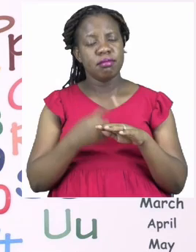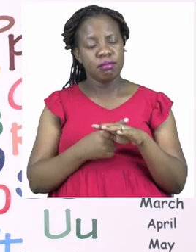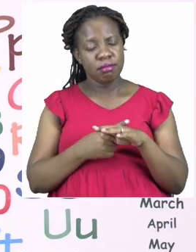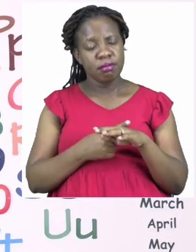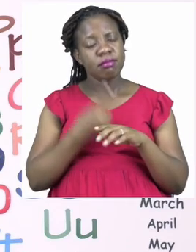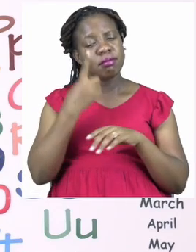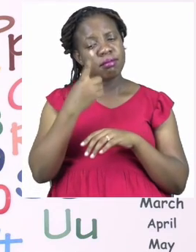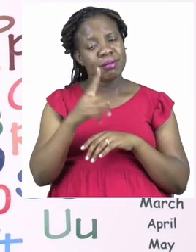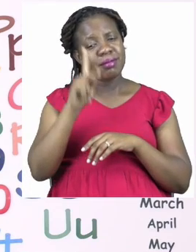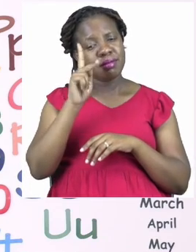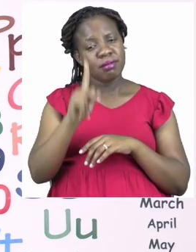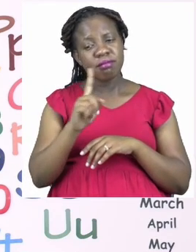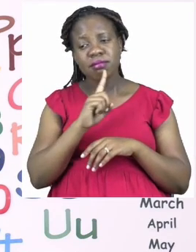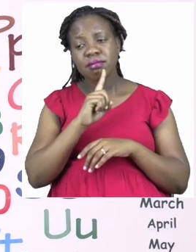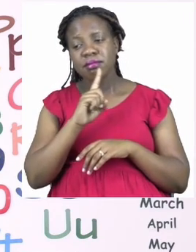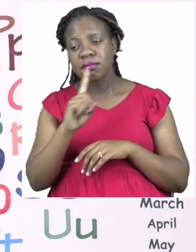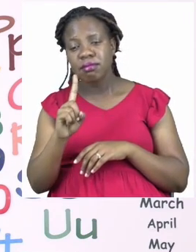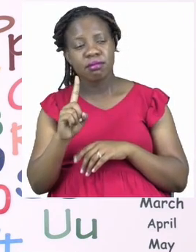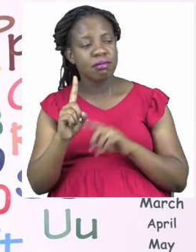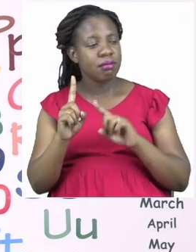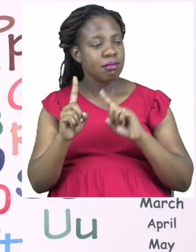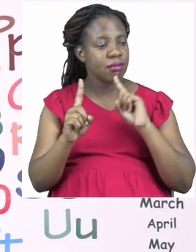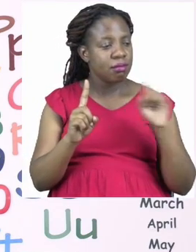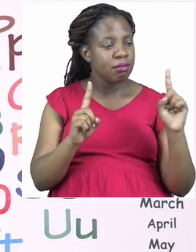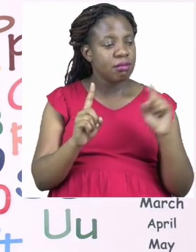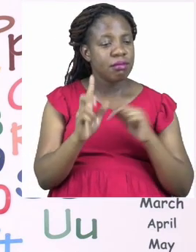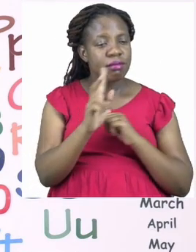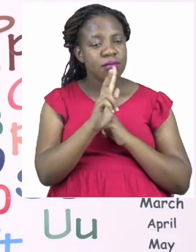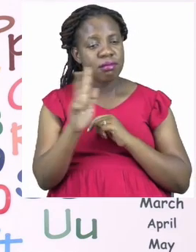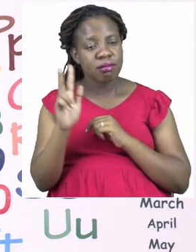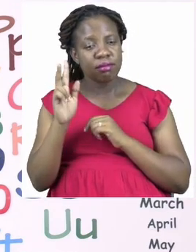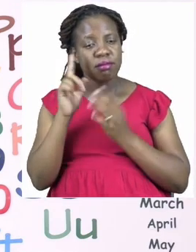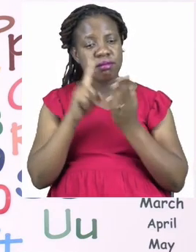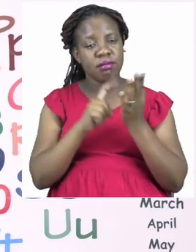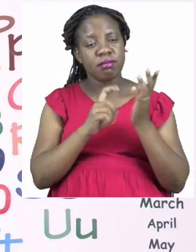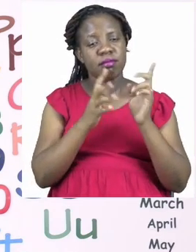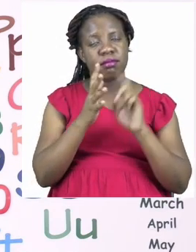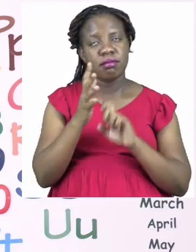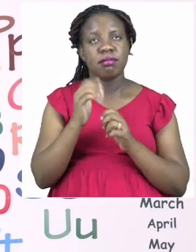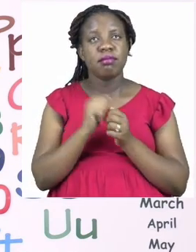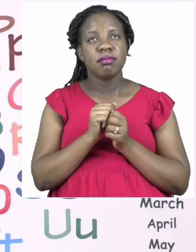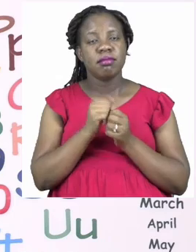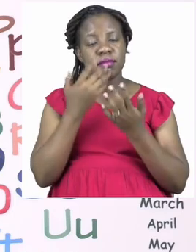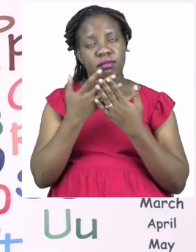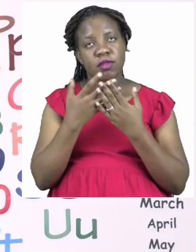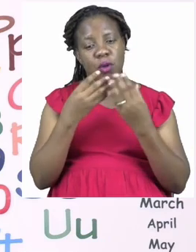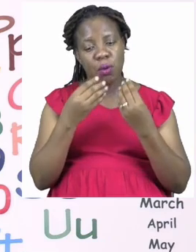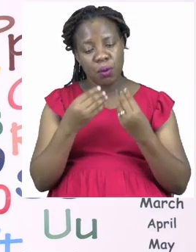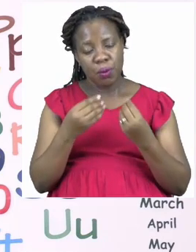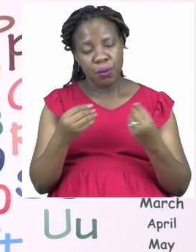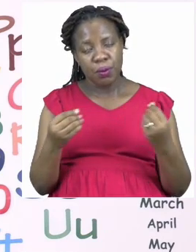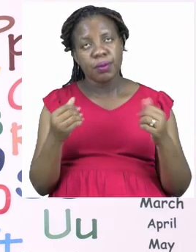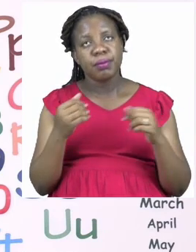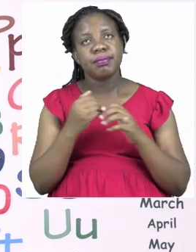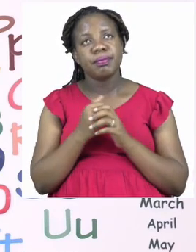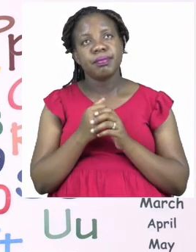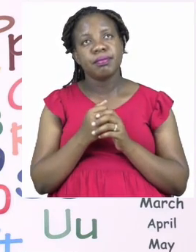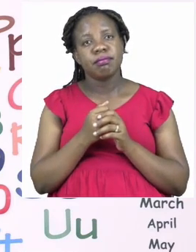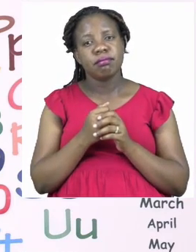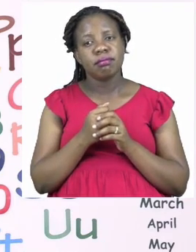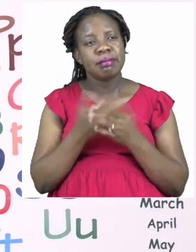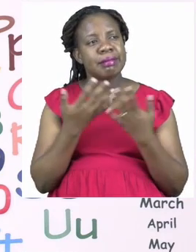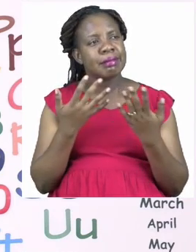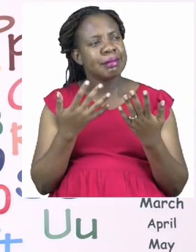to sanitize as well. Make sure your hands are dry before you touch anything else. I wonder where my friend Zoshi